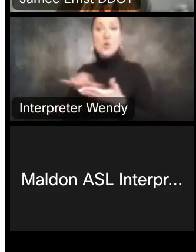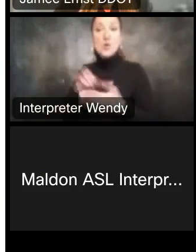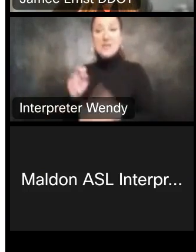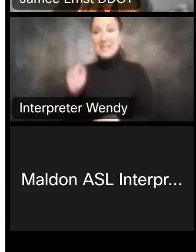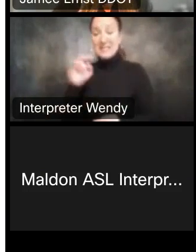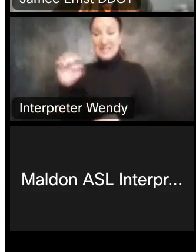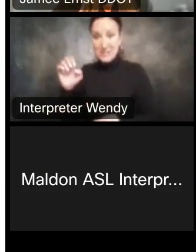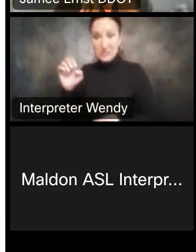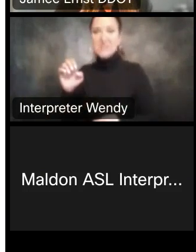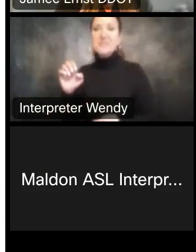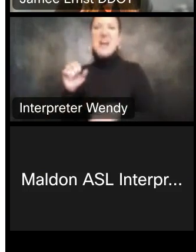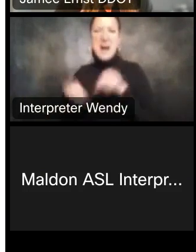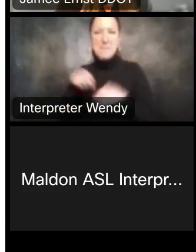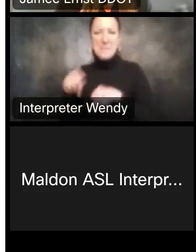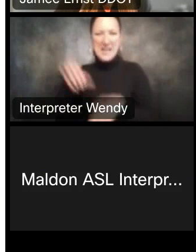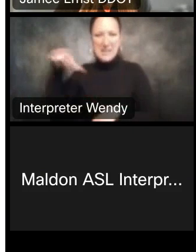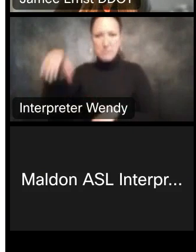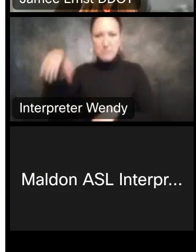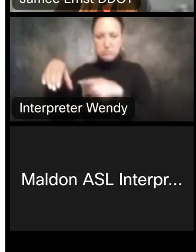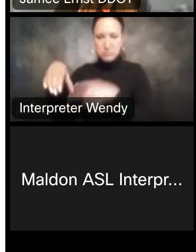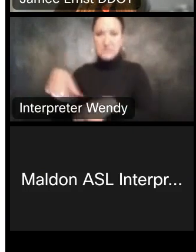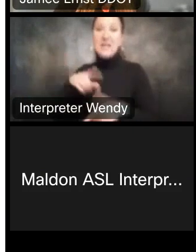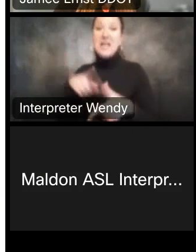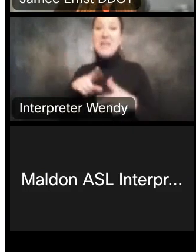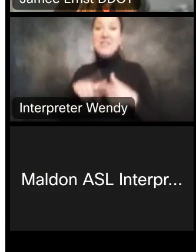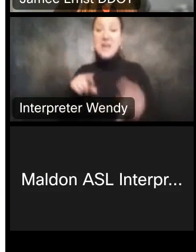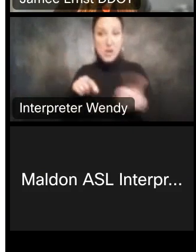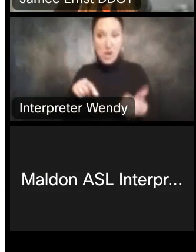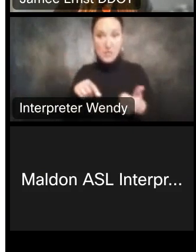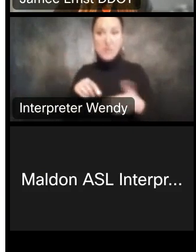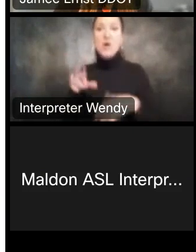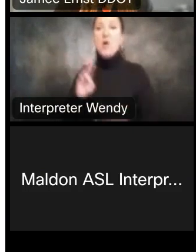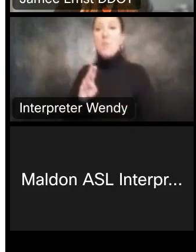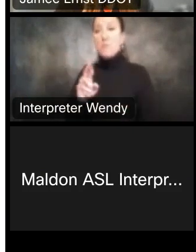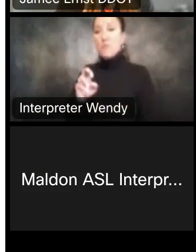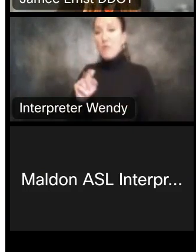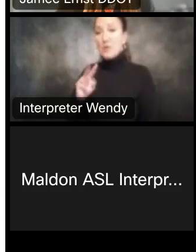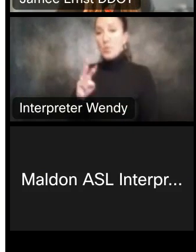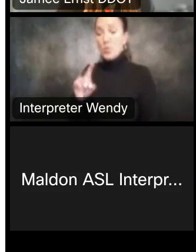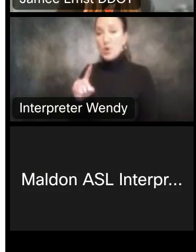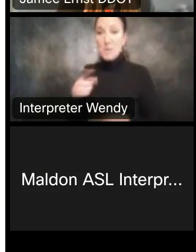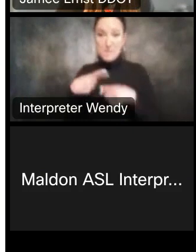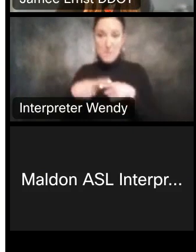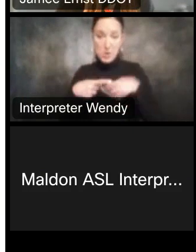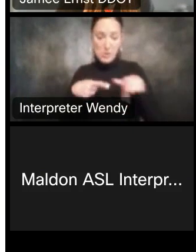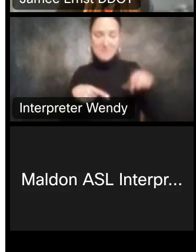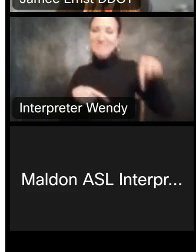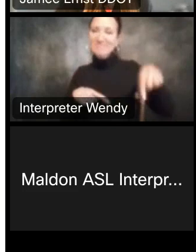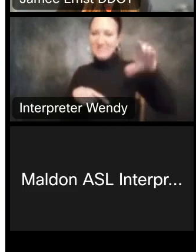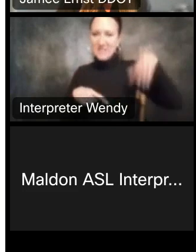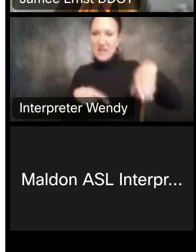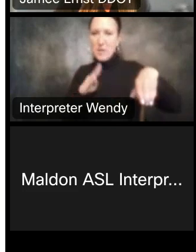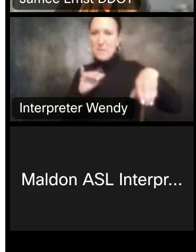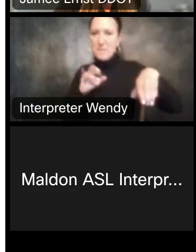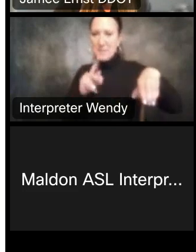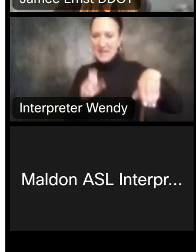Northeast. In 2020, an additional on-street bike facility was built on Brentwood Parkway. And again, in 2021,